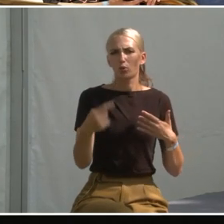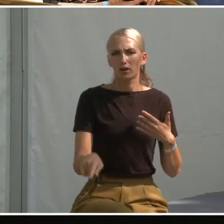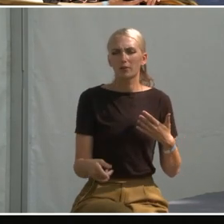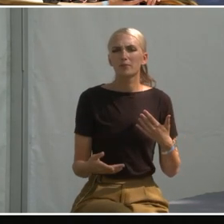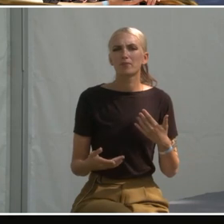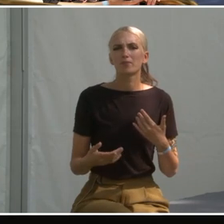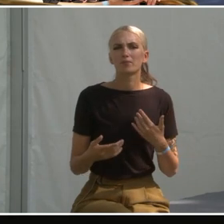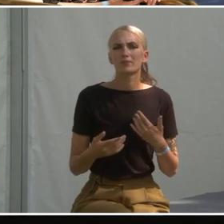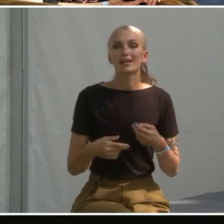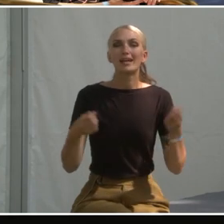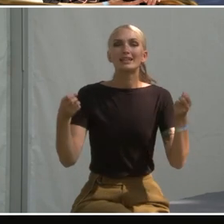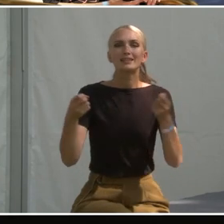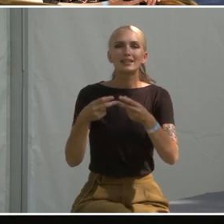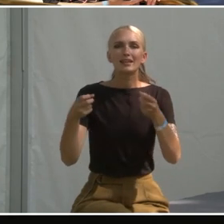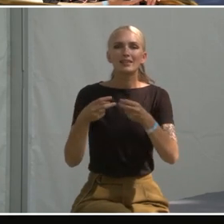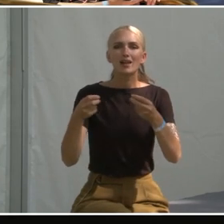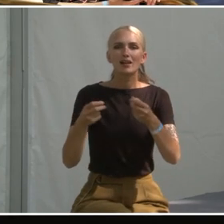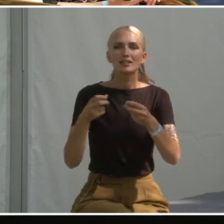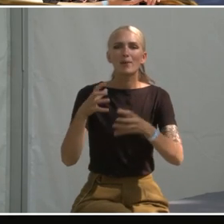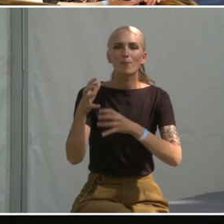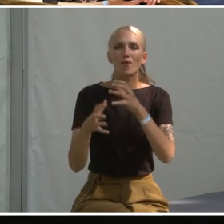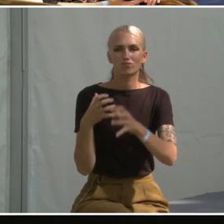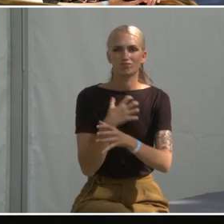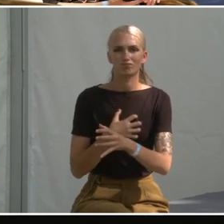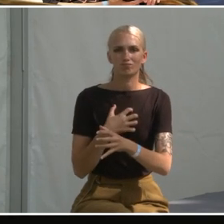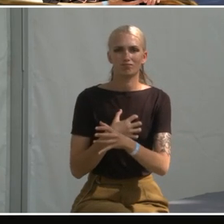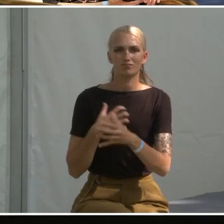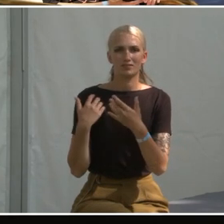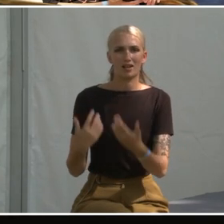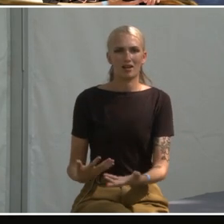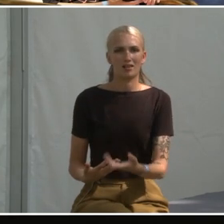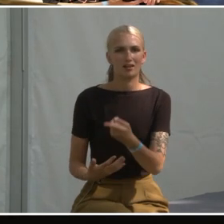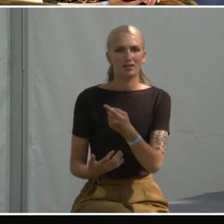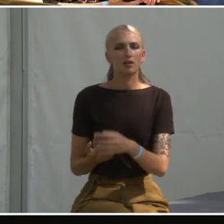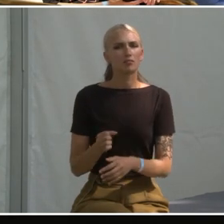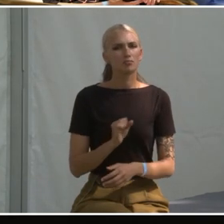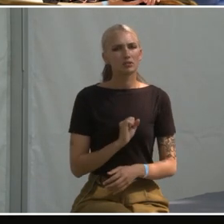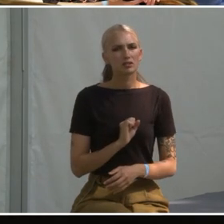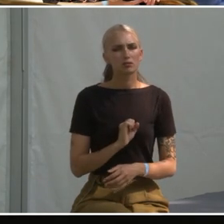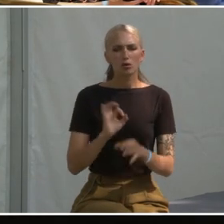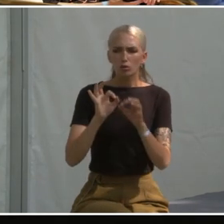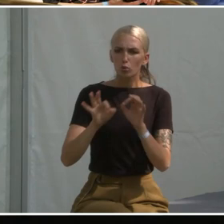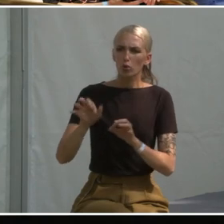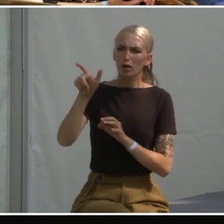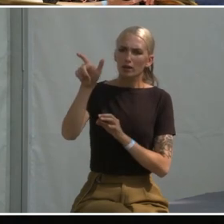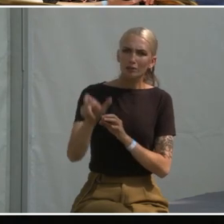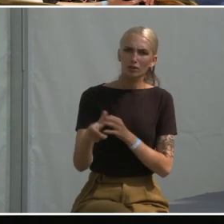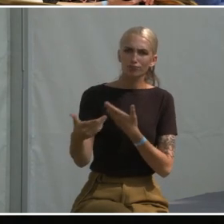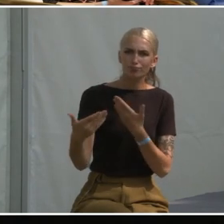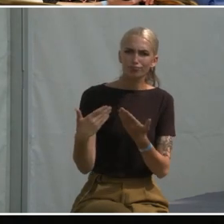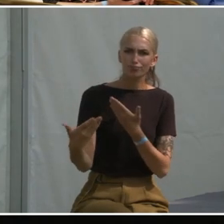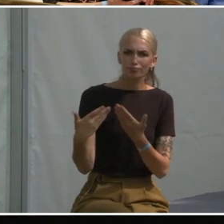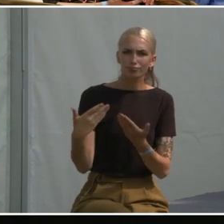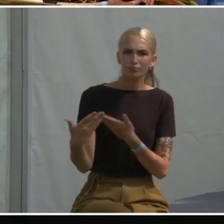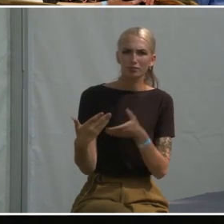is where the digitalization comes into play. It's really nice when you have someone you can actually talk to about it